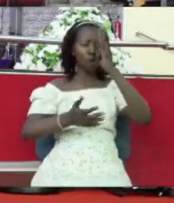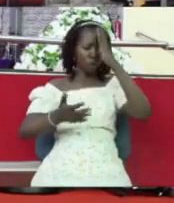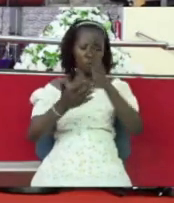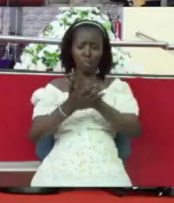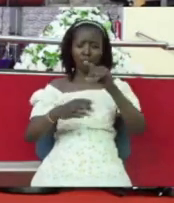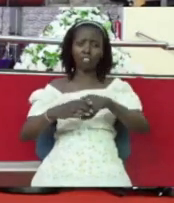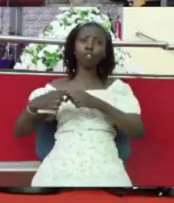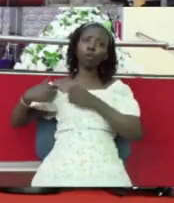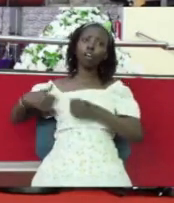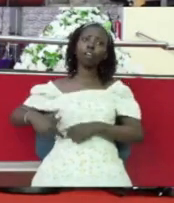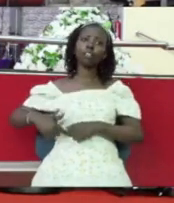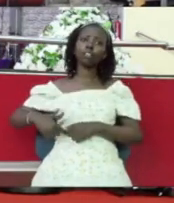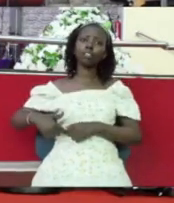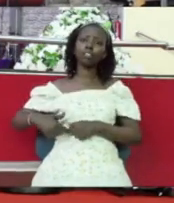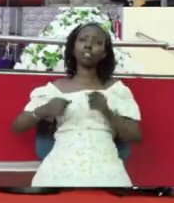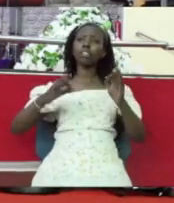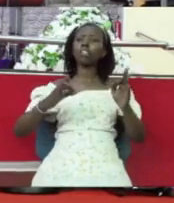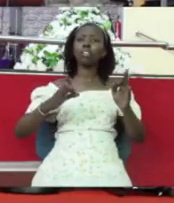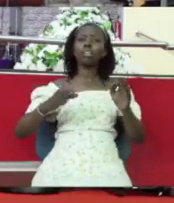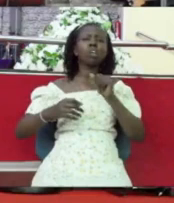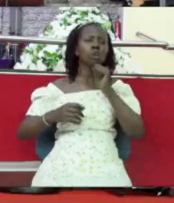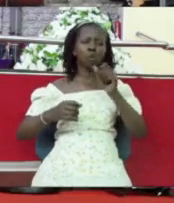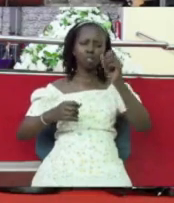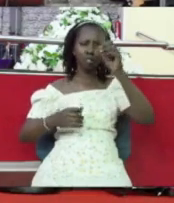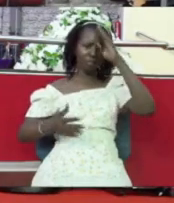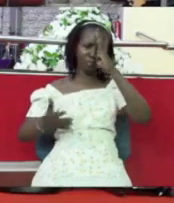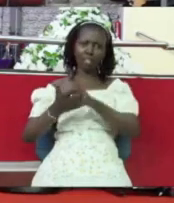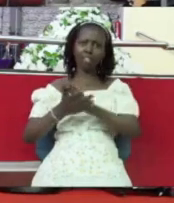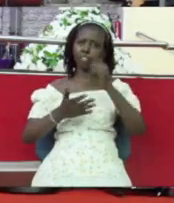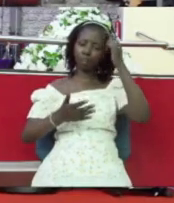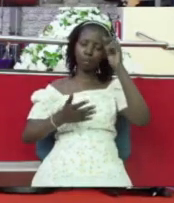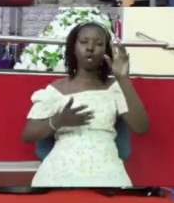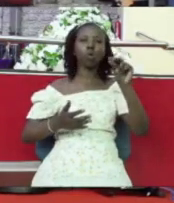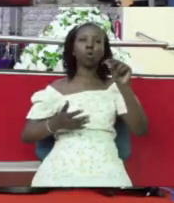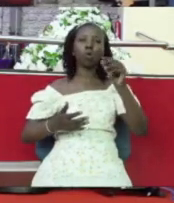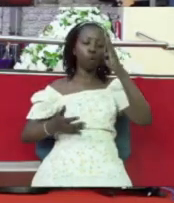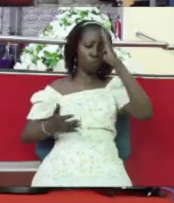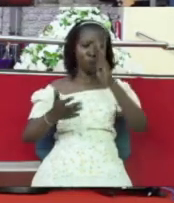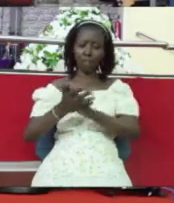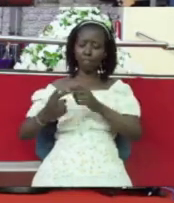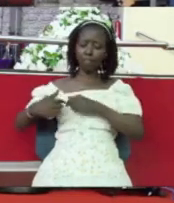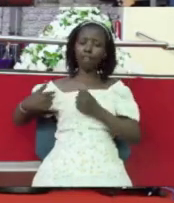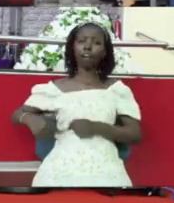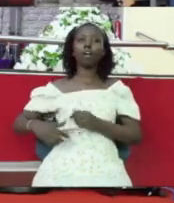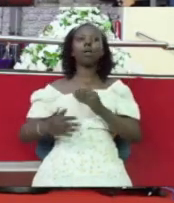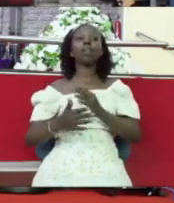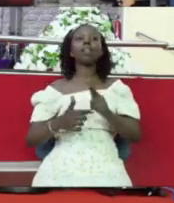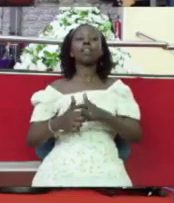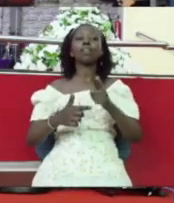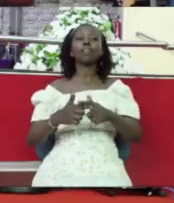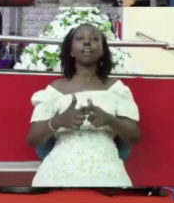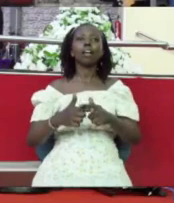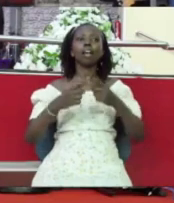ambao tunaamini. You don't believe with your mind, you believe with your heart. Uamini kwa akili zako lakini ni kwa moyo wako. Then you